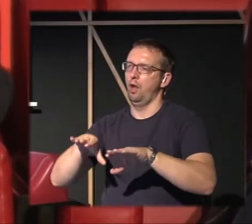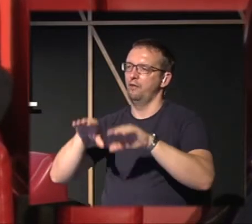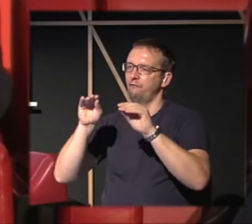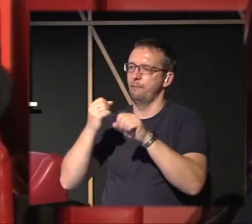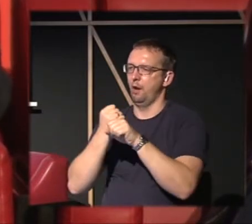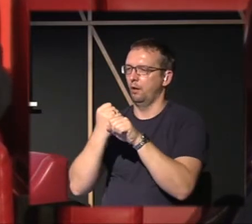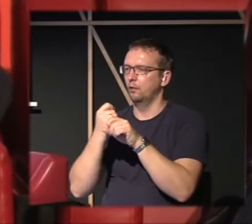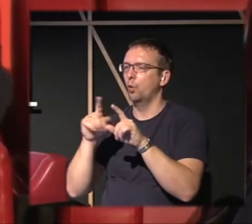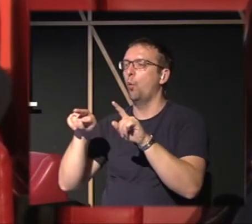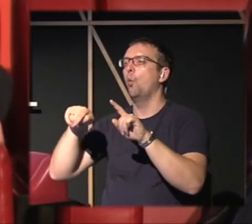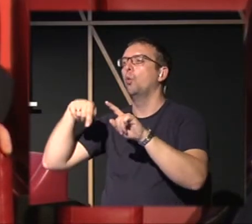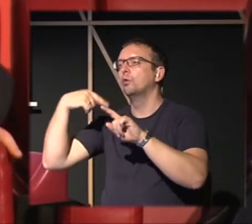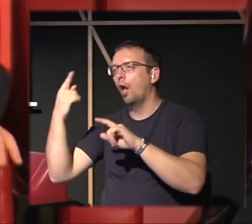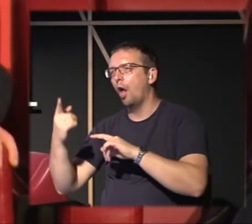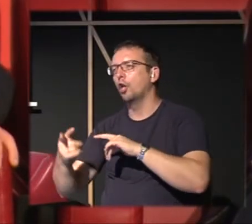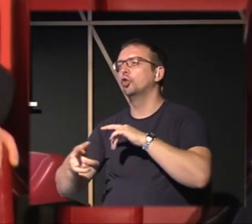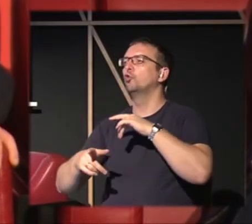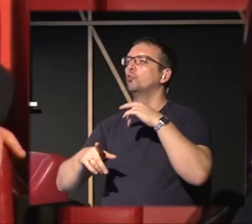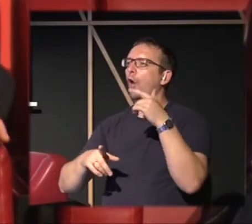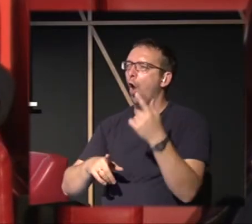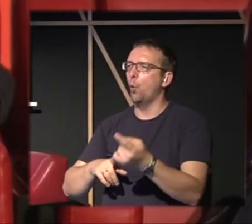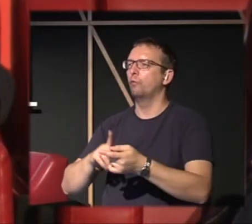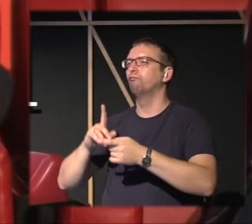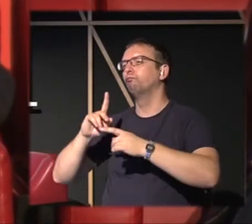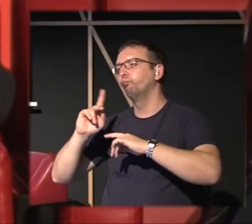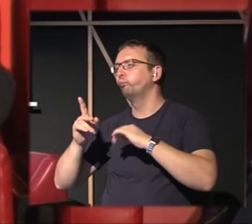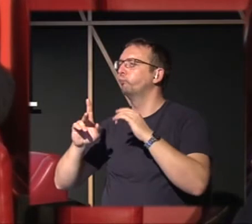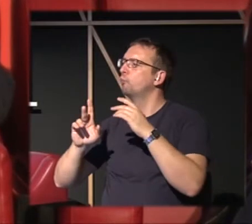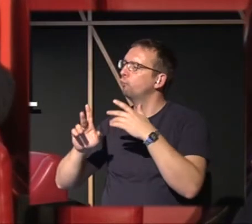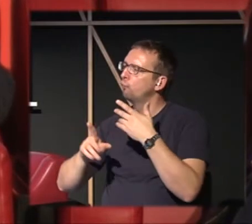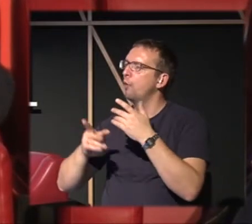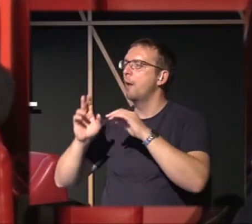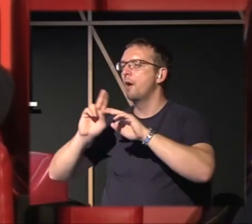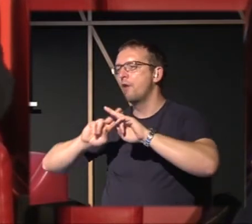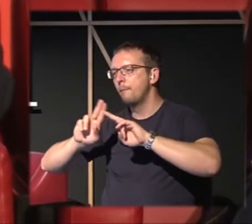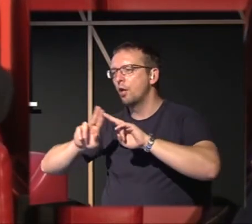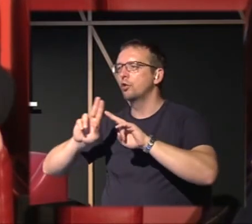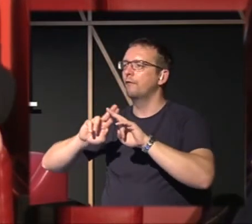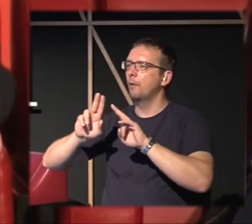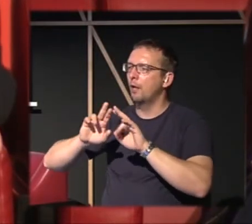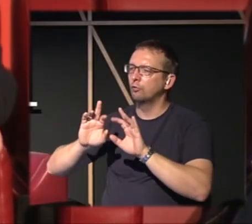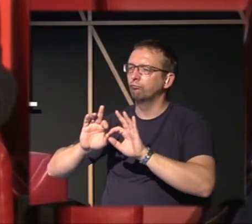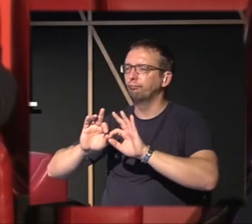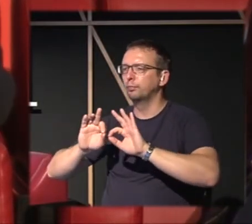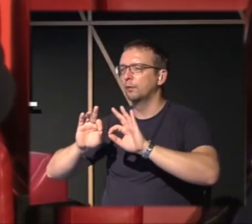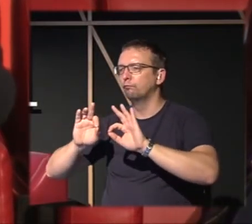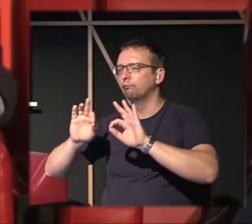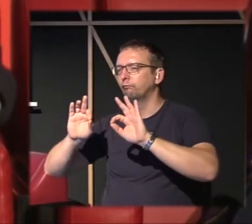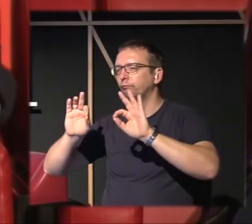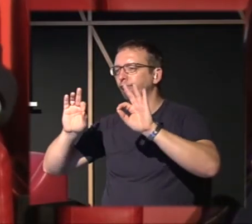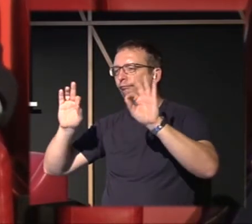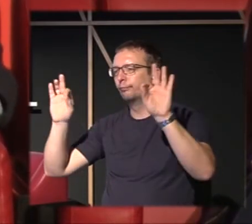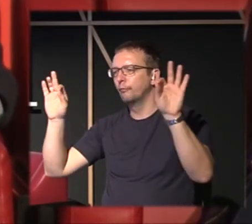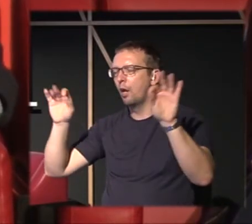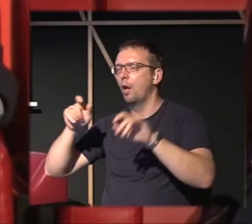But one of the things we do, and there's the number of DAOs in the audience today, and you'll hear from them. So John, who you speak from Tottenham, and